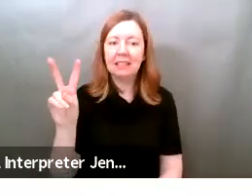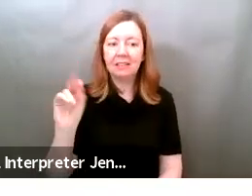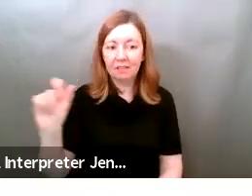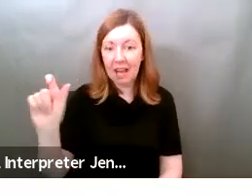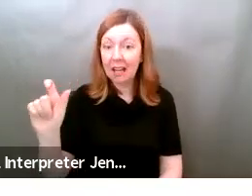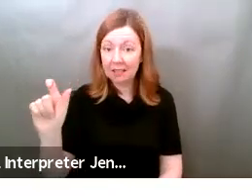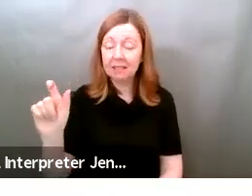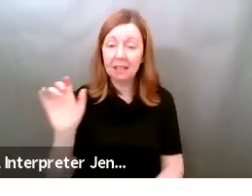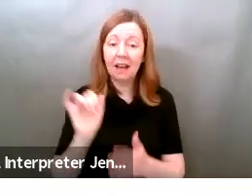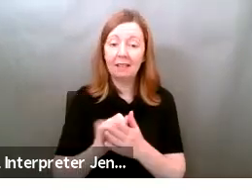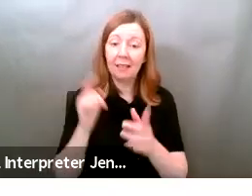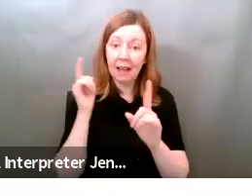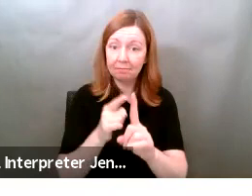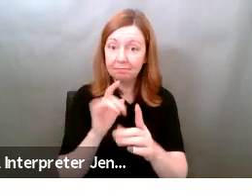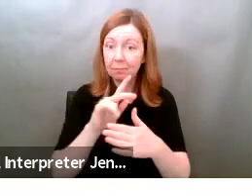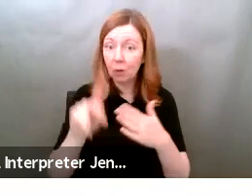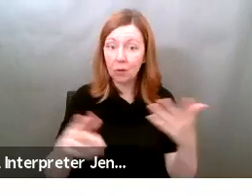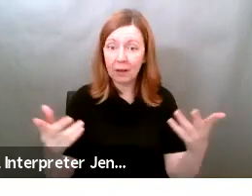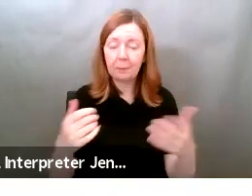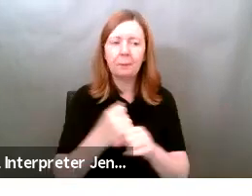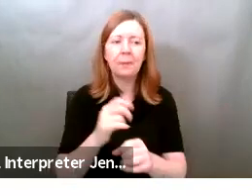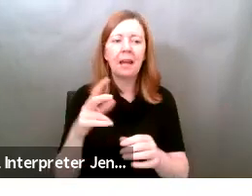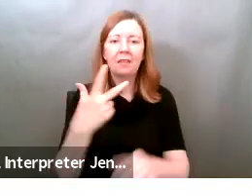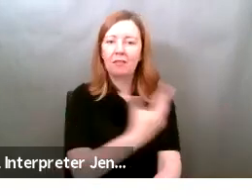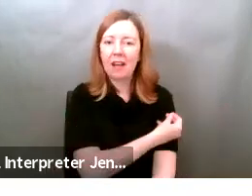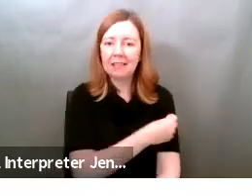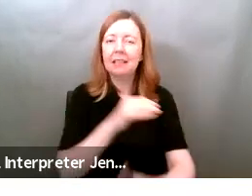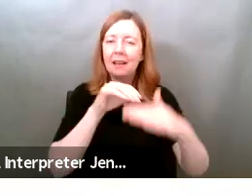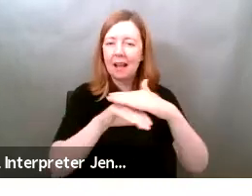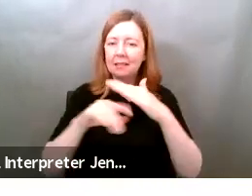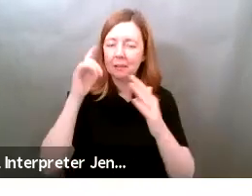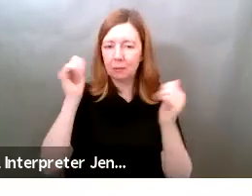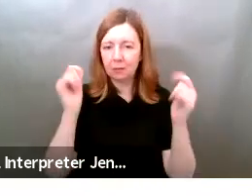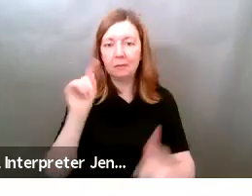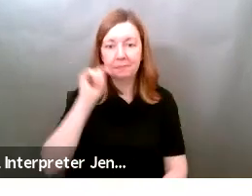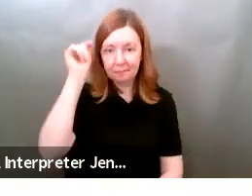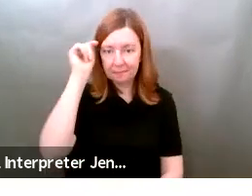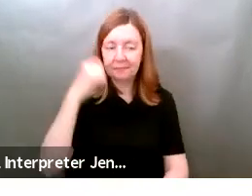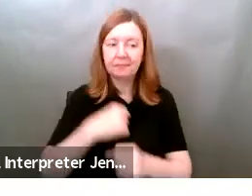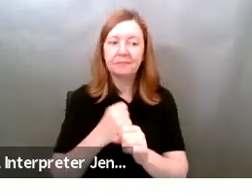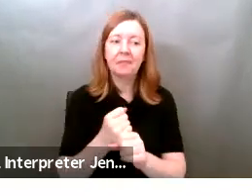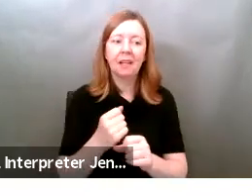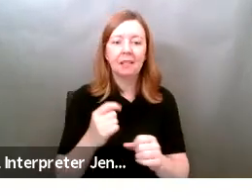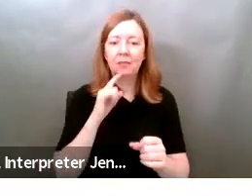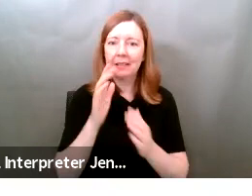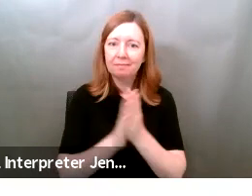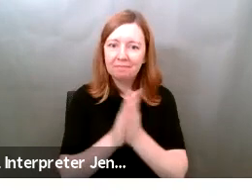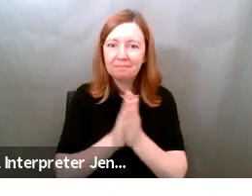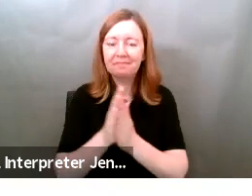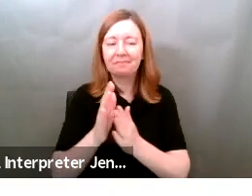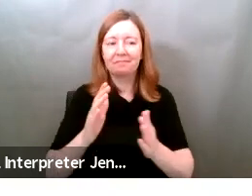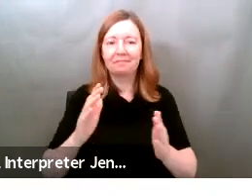that program is to really make the vaccine accessible to teenagers and create a kind of high energy